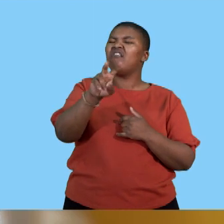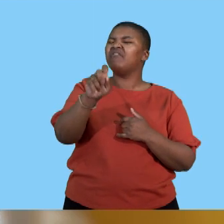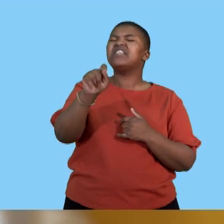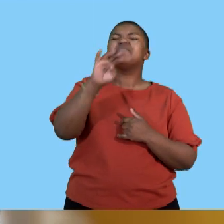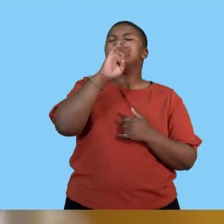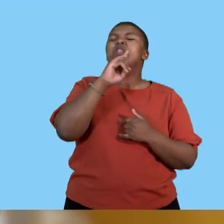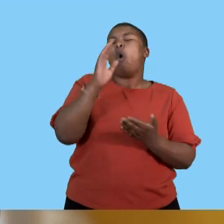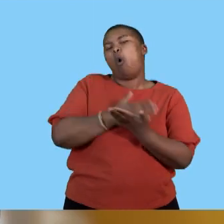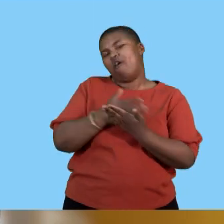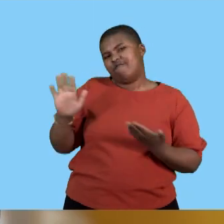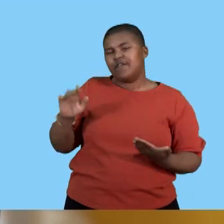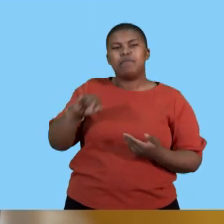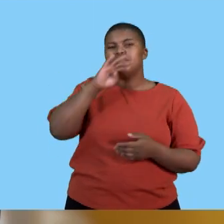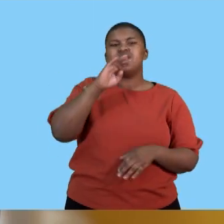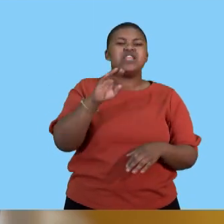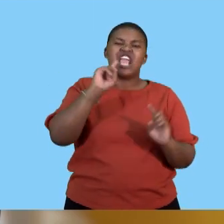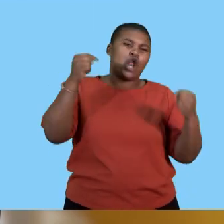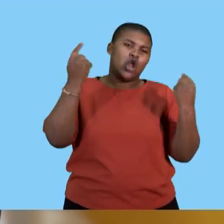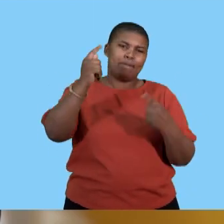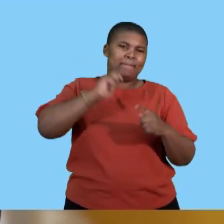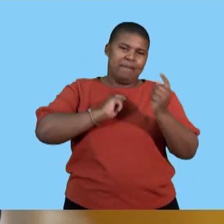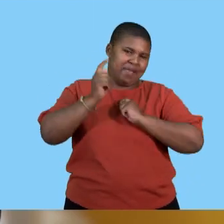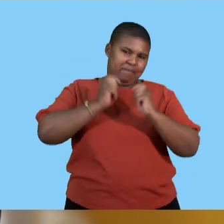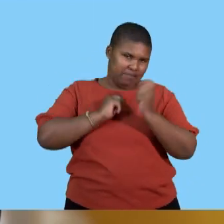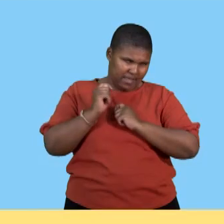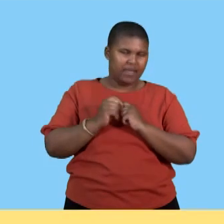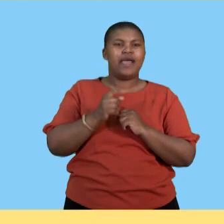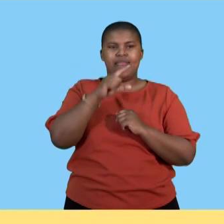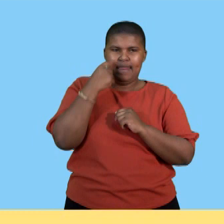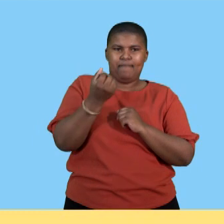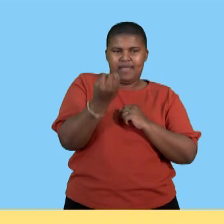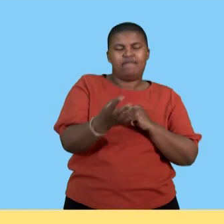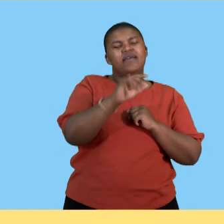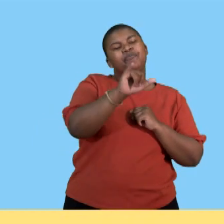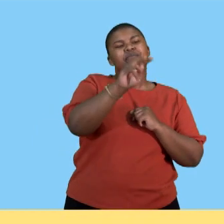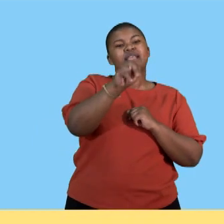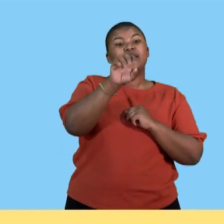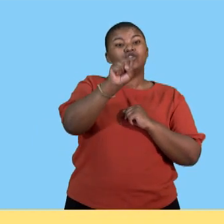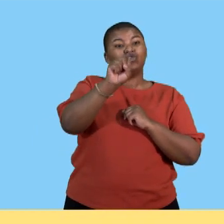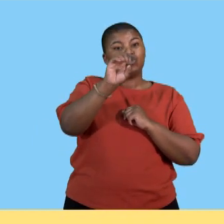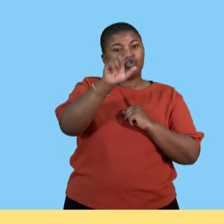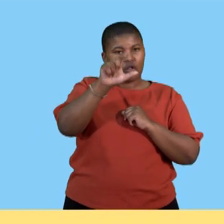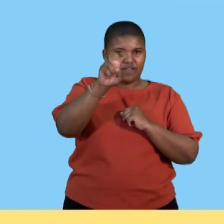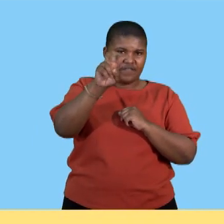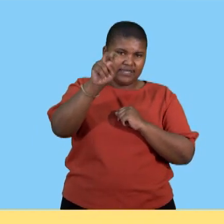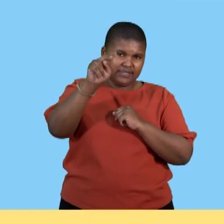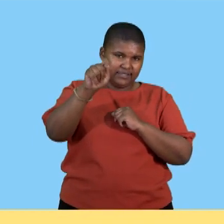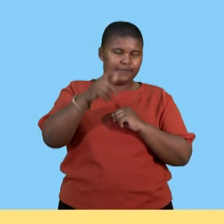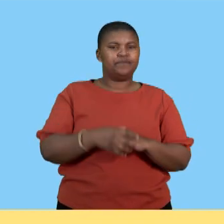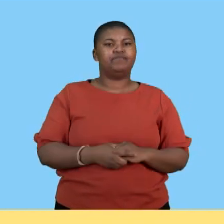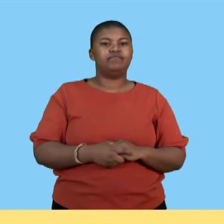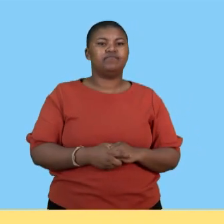we together? They are no longer able to pay us. All right. A dividend of 60 cents in the rand was